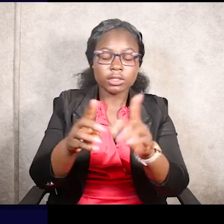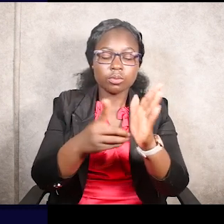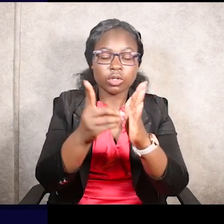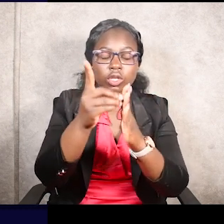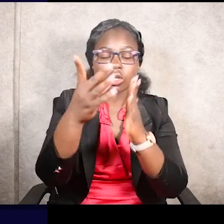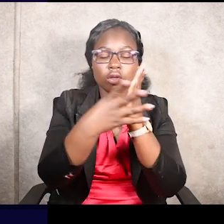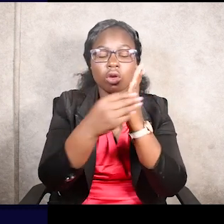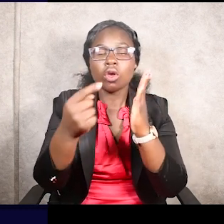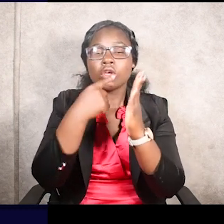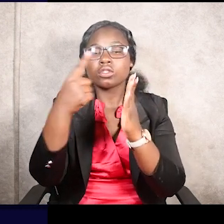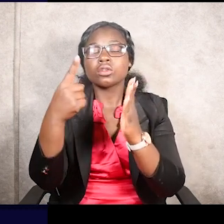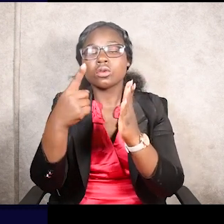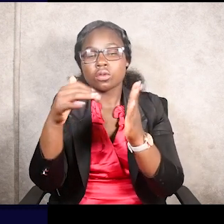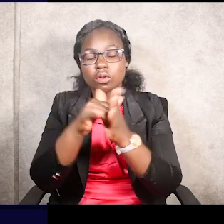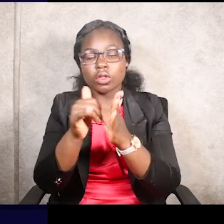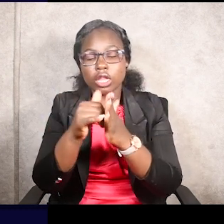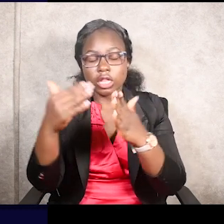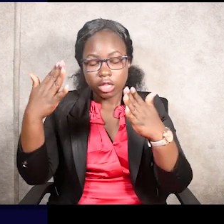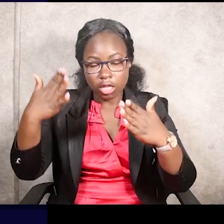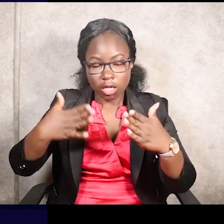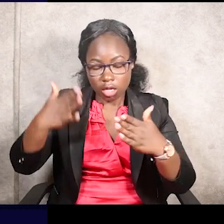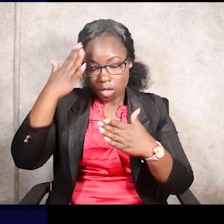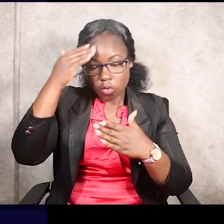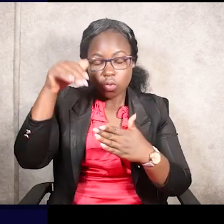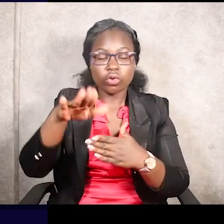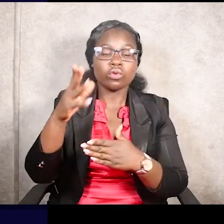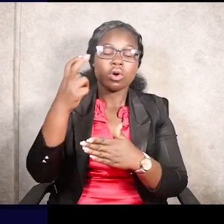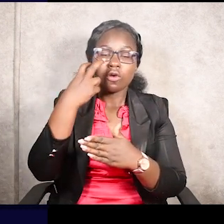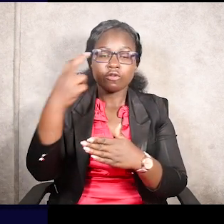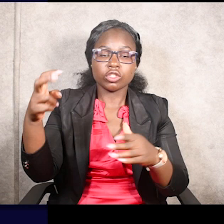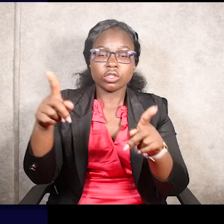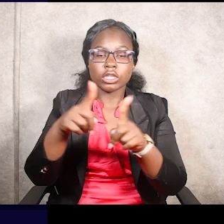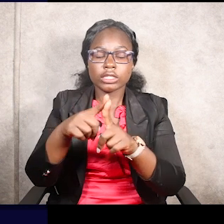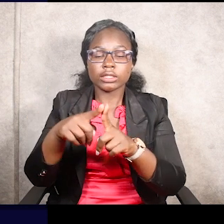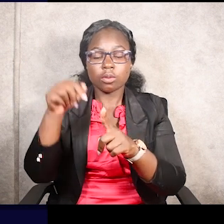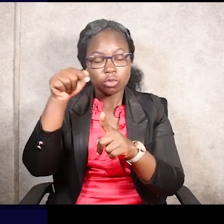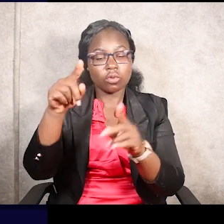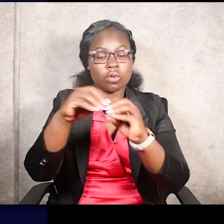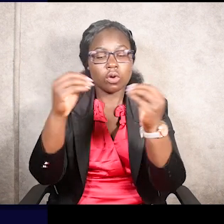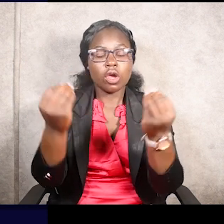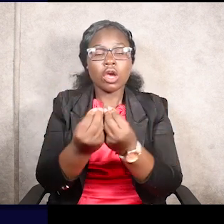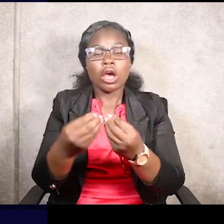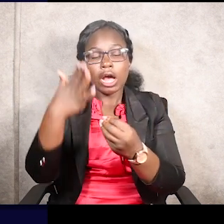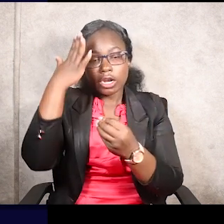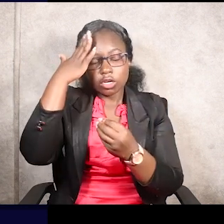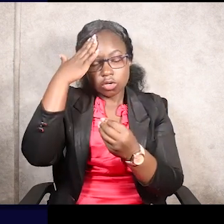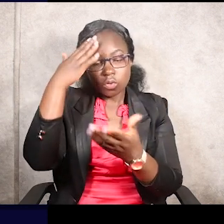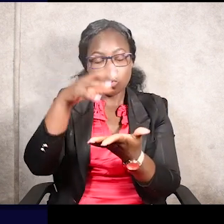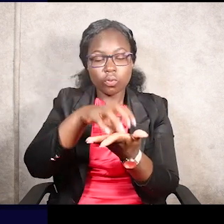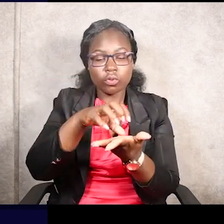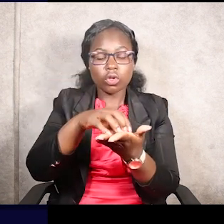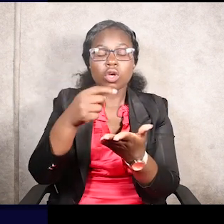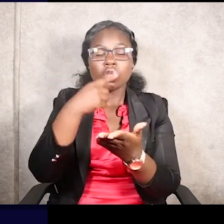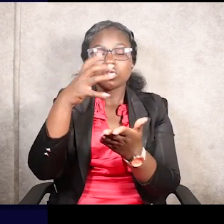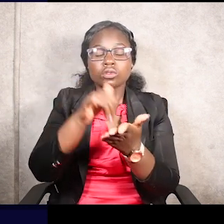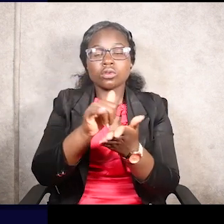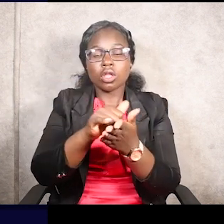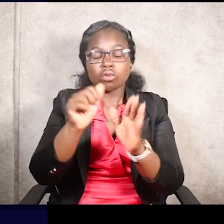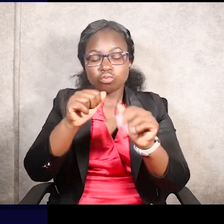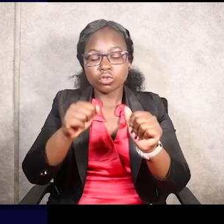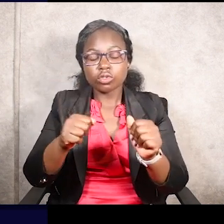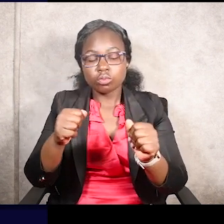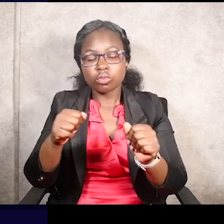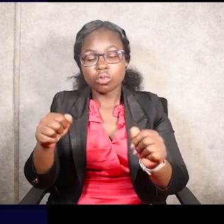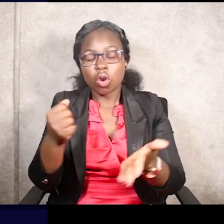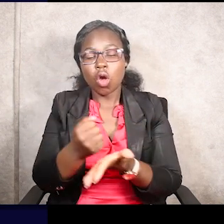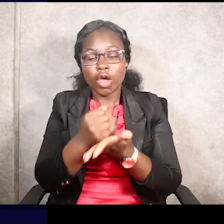so that they're aligned to your vision and your mission as an organization and your value proposition, so that they can also help